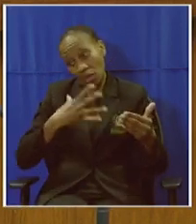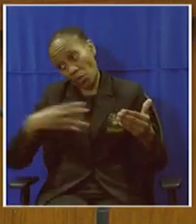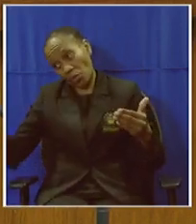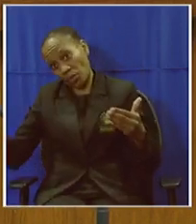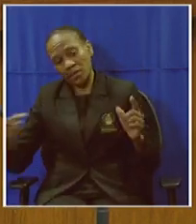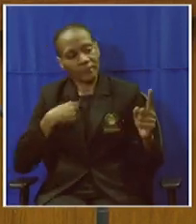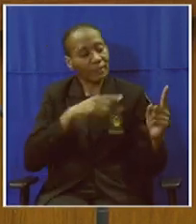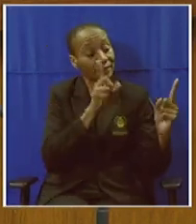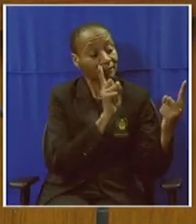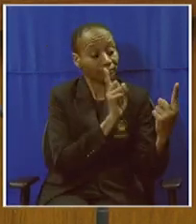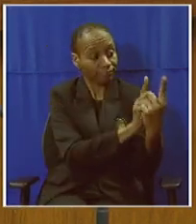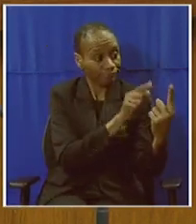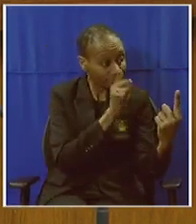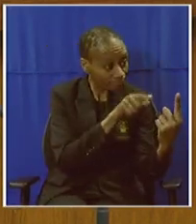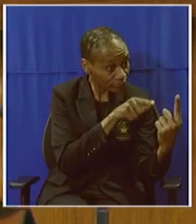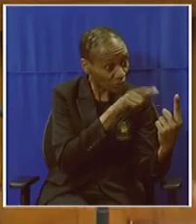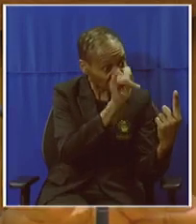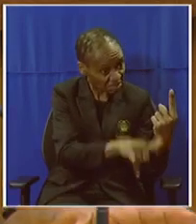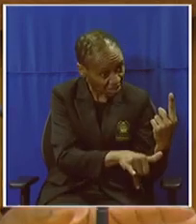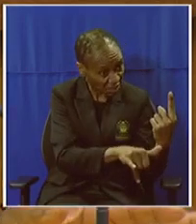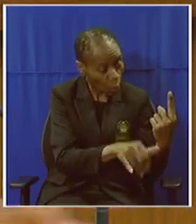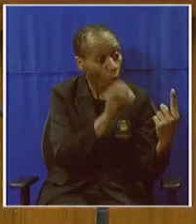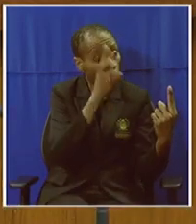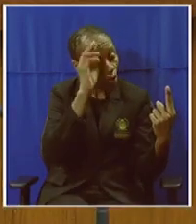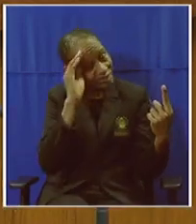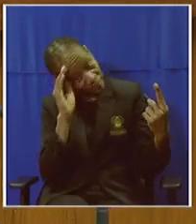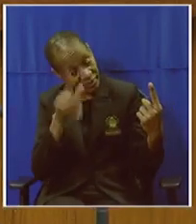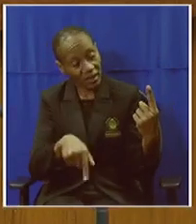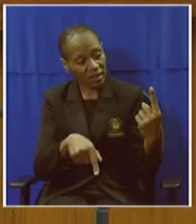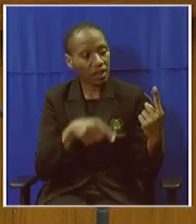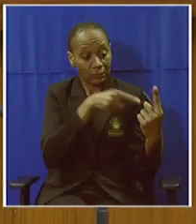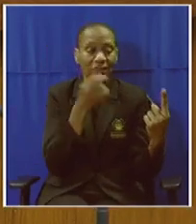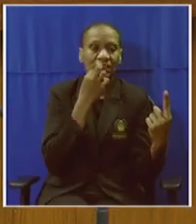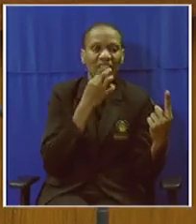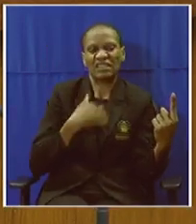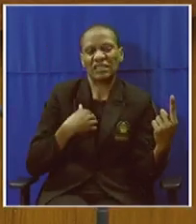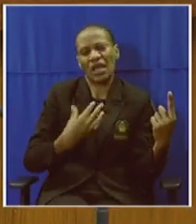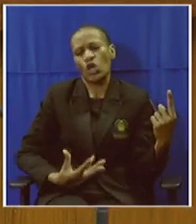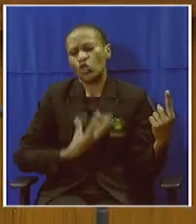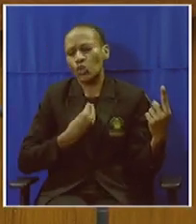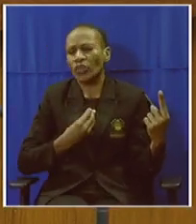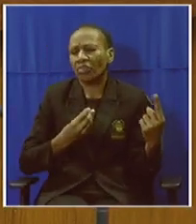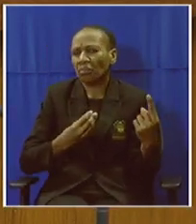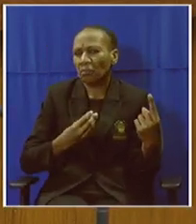said to her, "Are you staying or are you sleeping over?" She said, "No, I'll stay for the youth thing, but